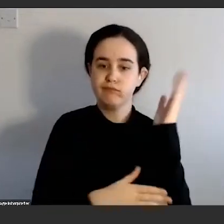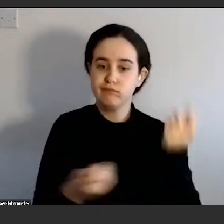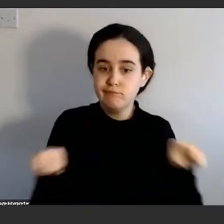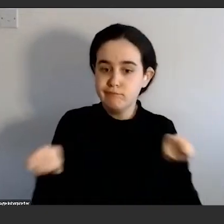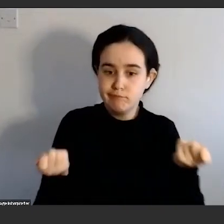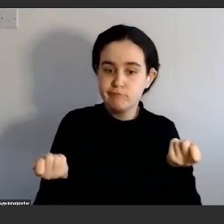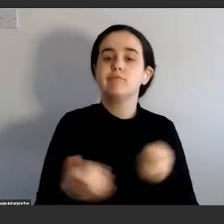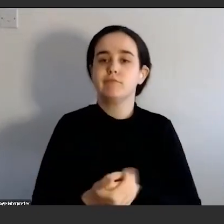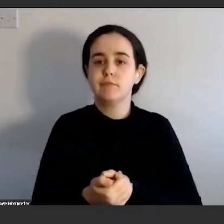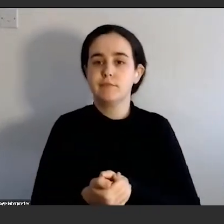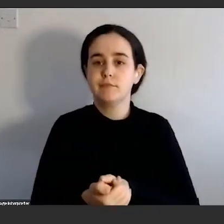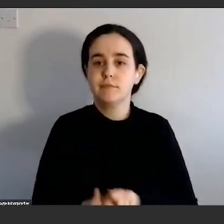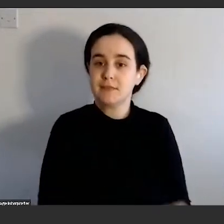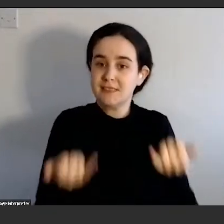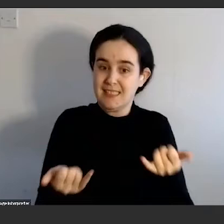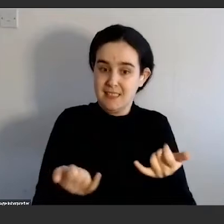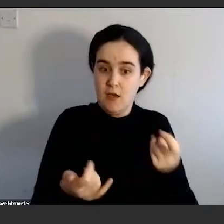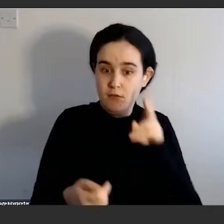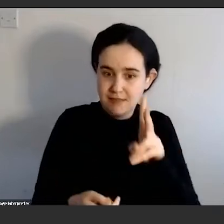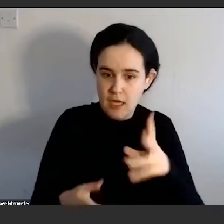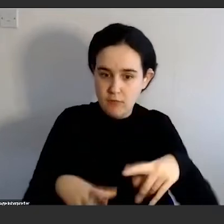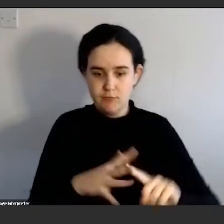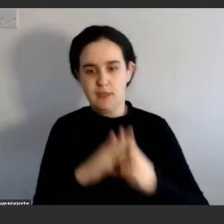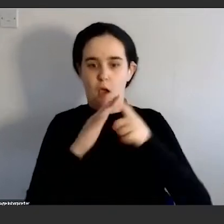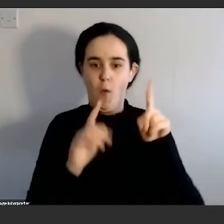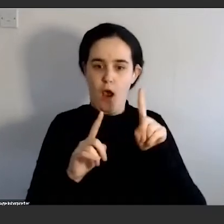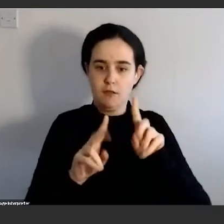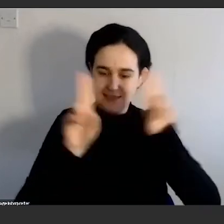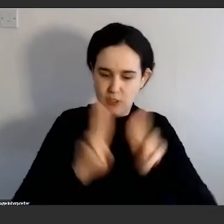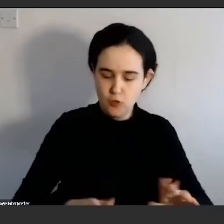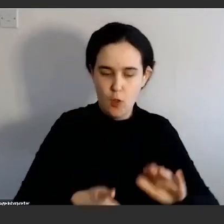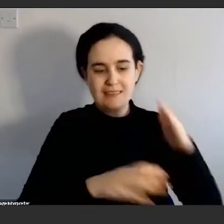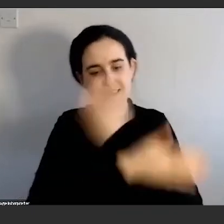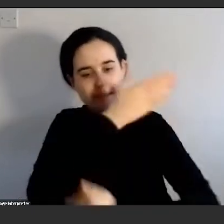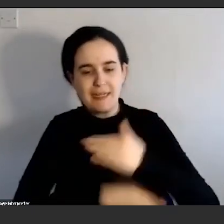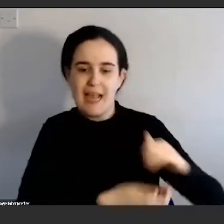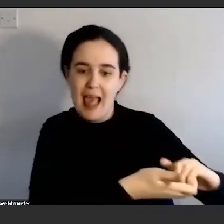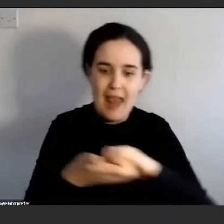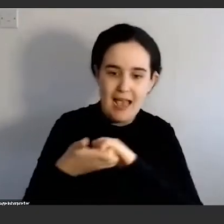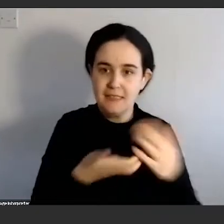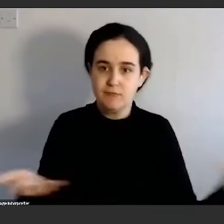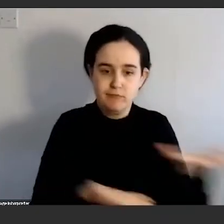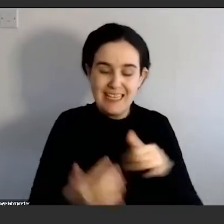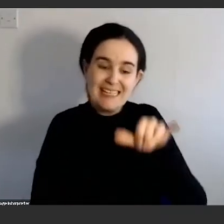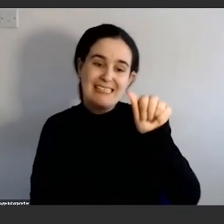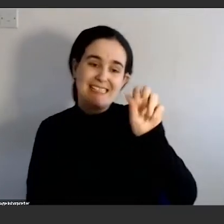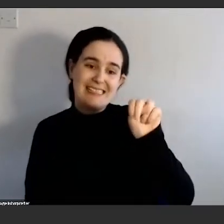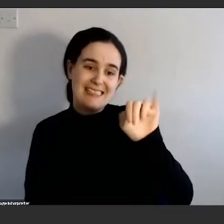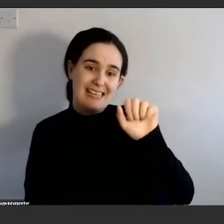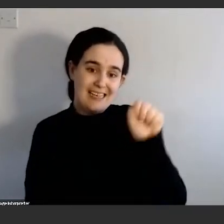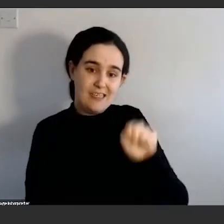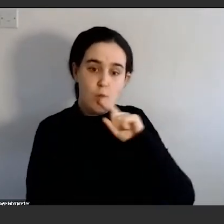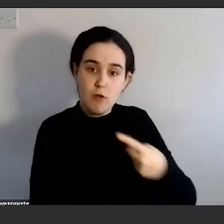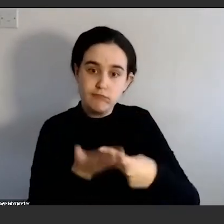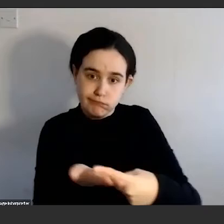Chair, Yanis Varadkastanis. Yanis, so good to have you here. How would you like to begin?